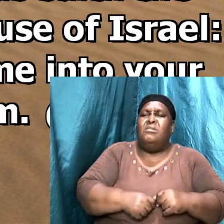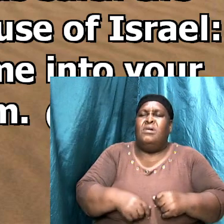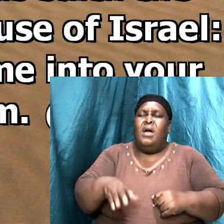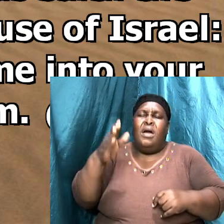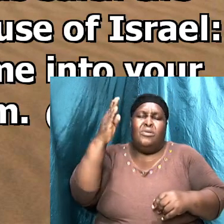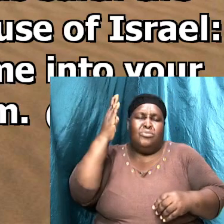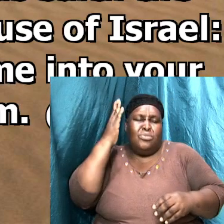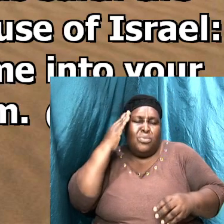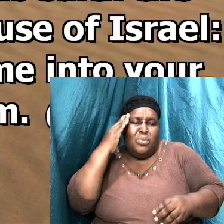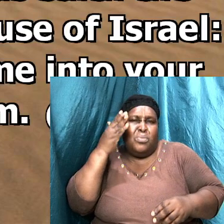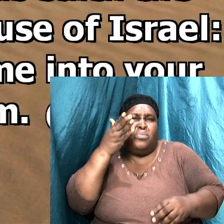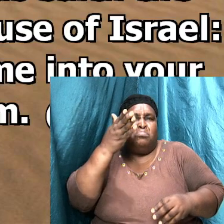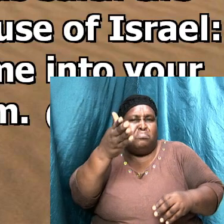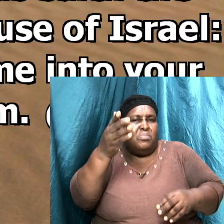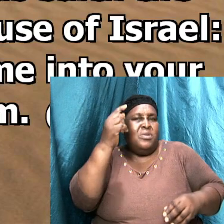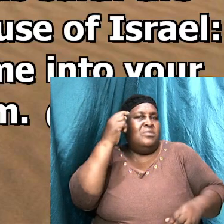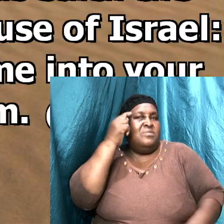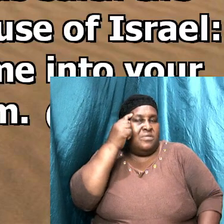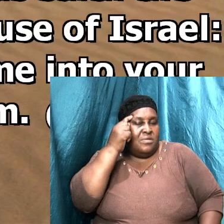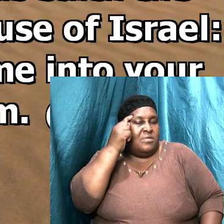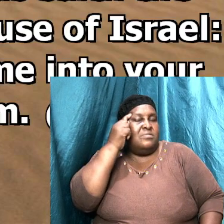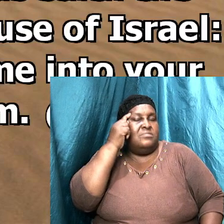know thy thoughts.